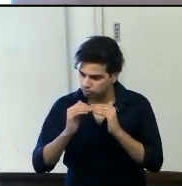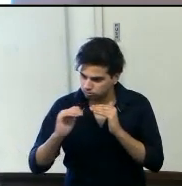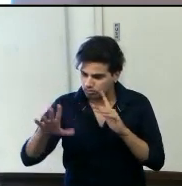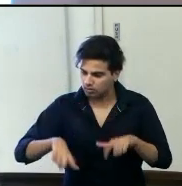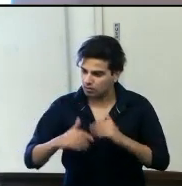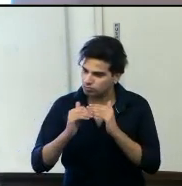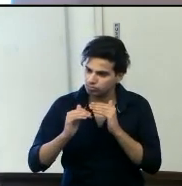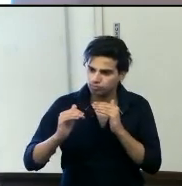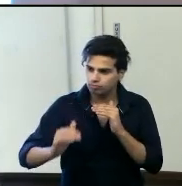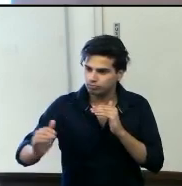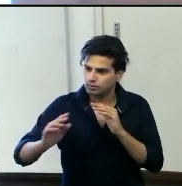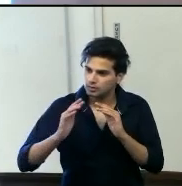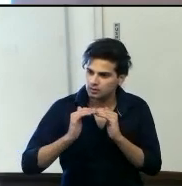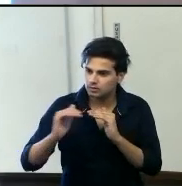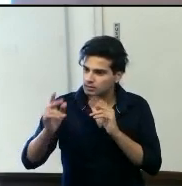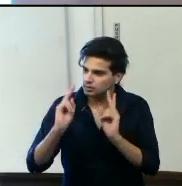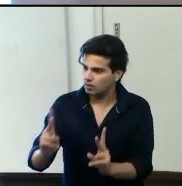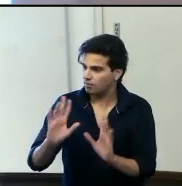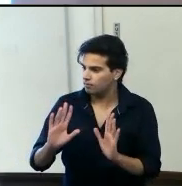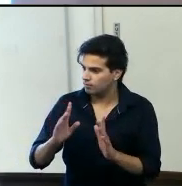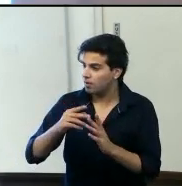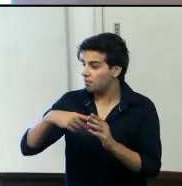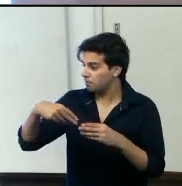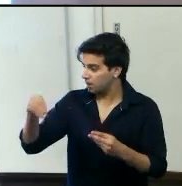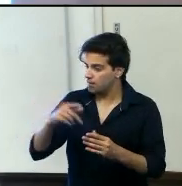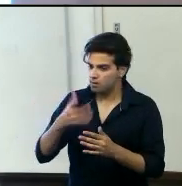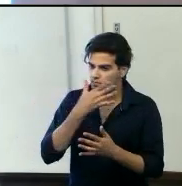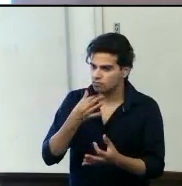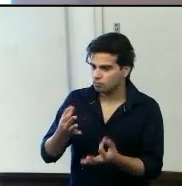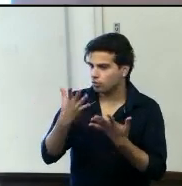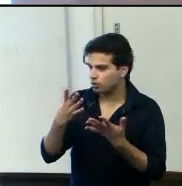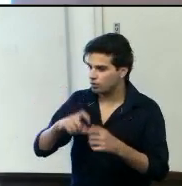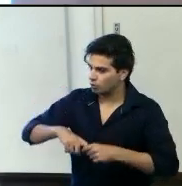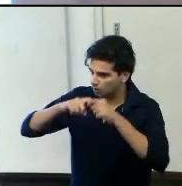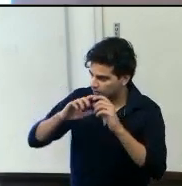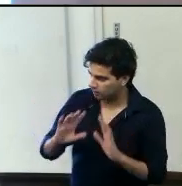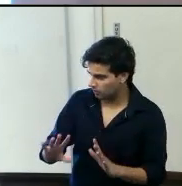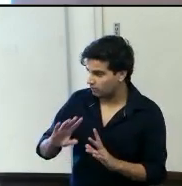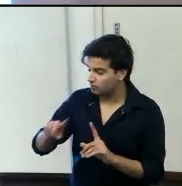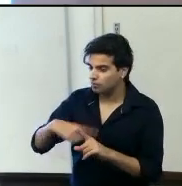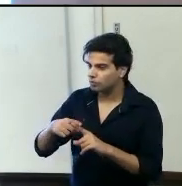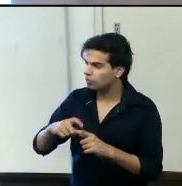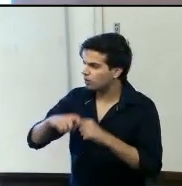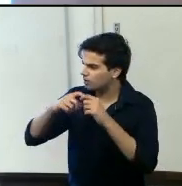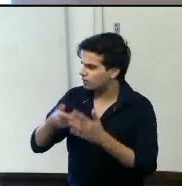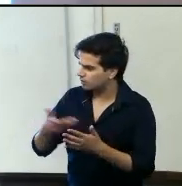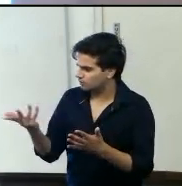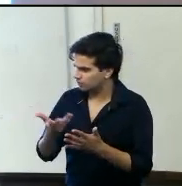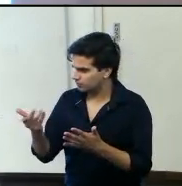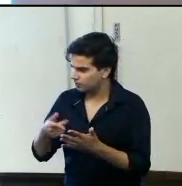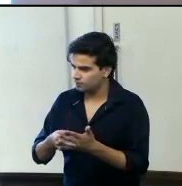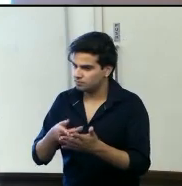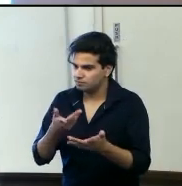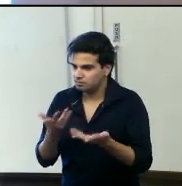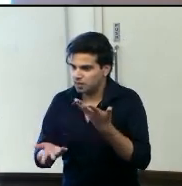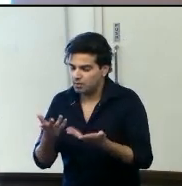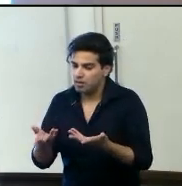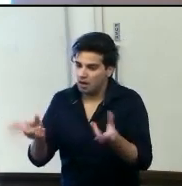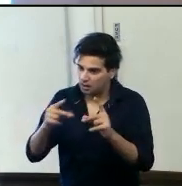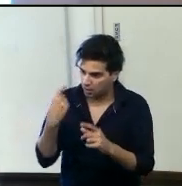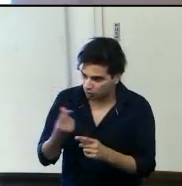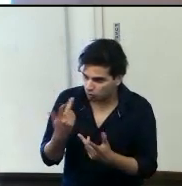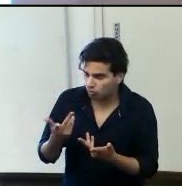will continue. So in that sense, paper has a very beautiful quality of, you can reuse it,